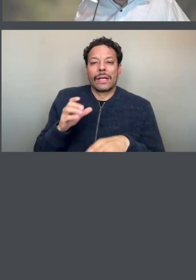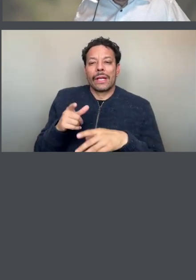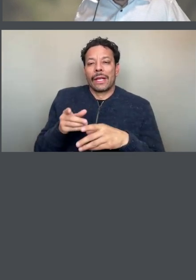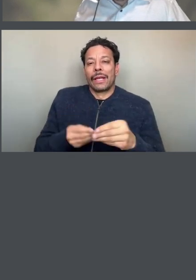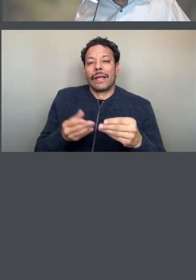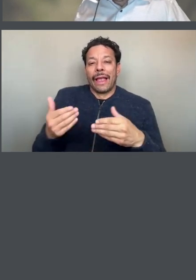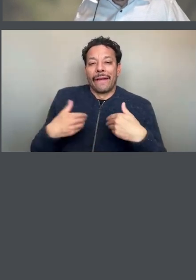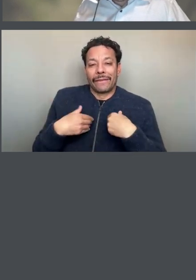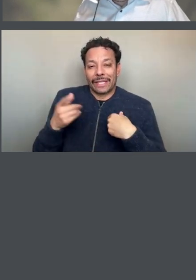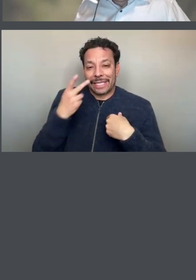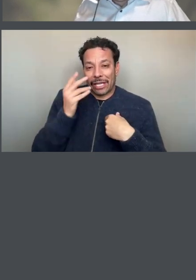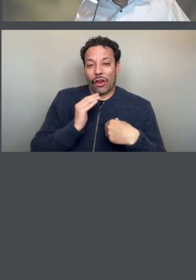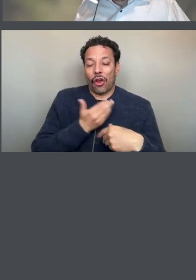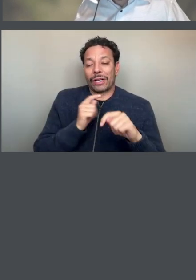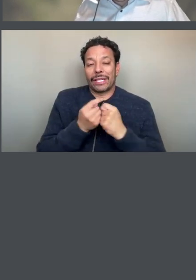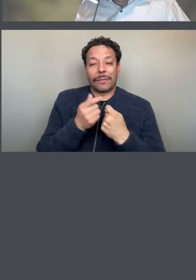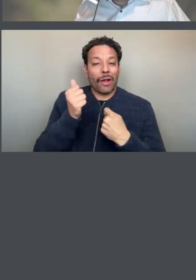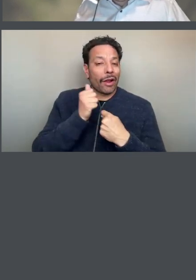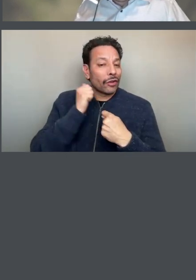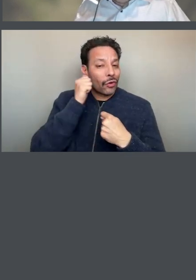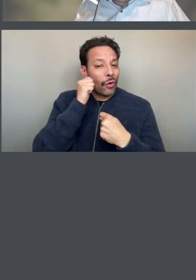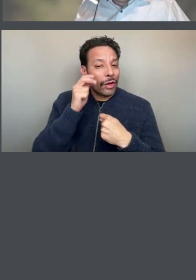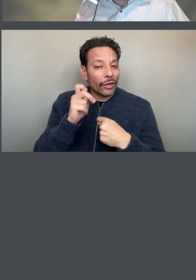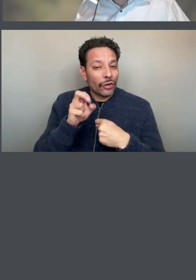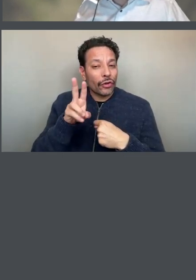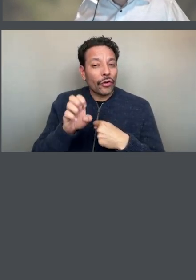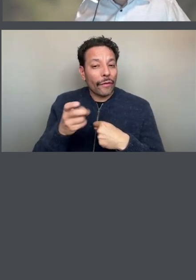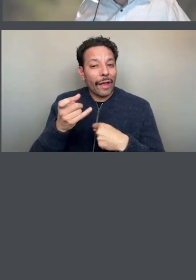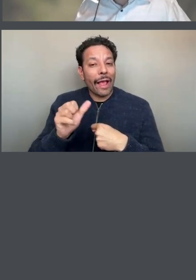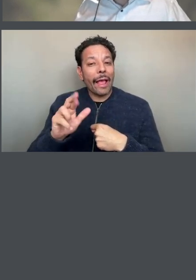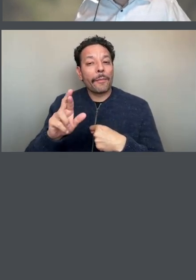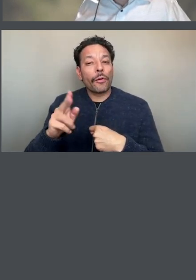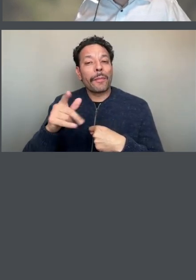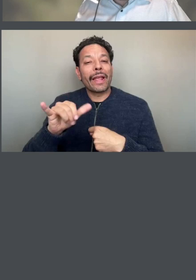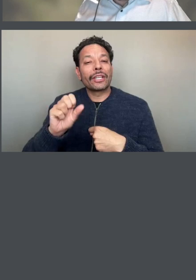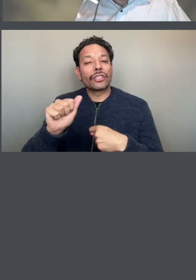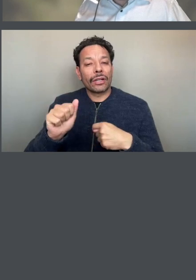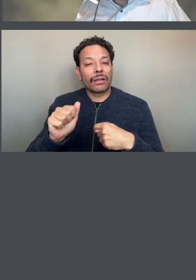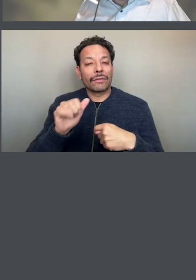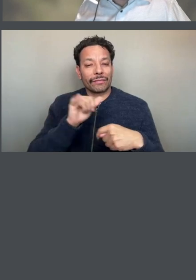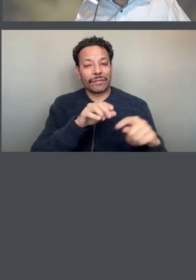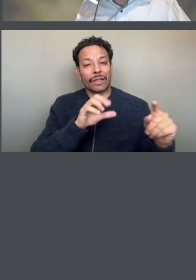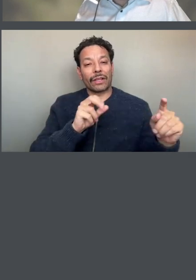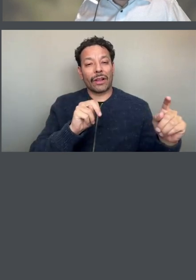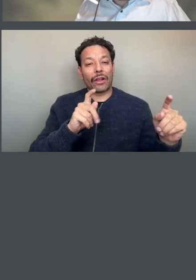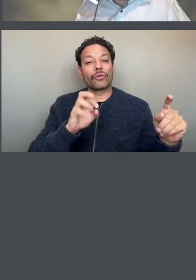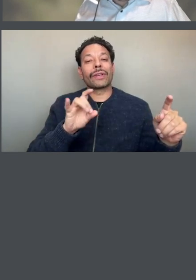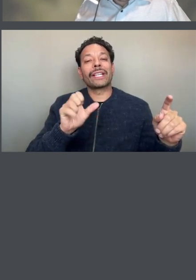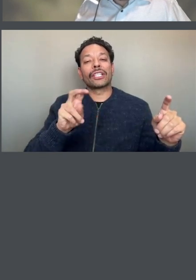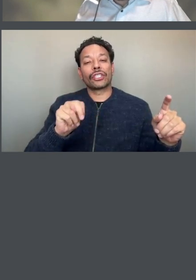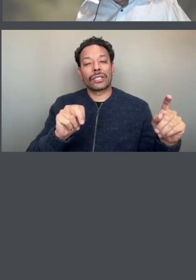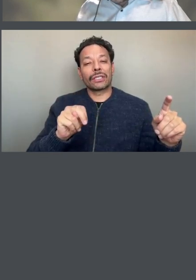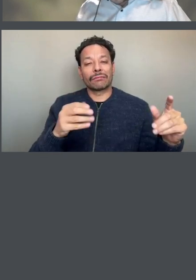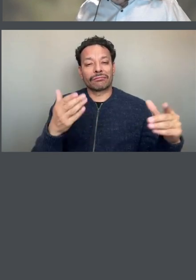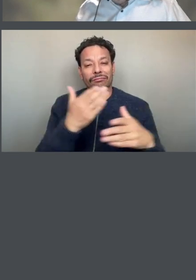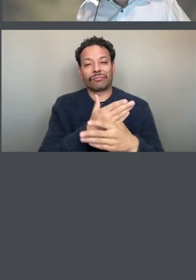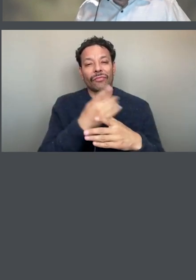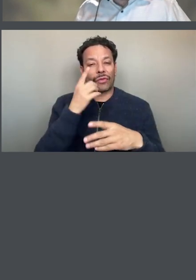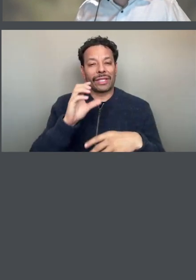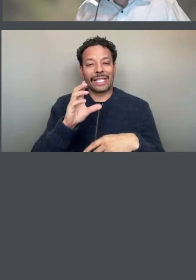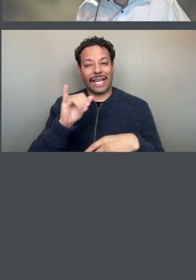because auditory nerve hypoplasia is a contraindication for CI in this indication.